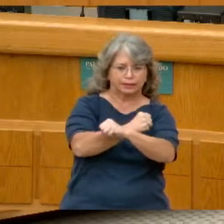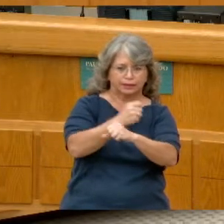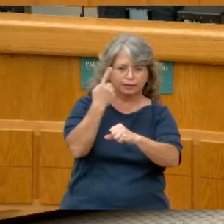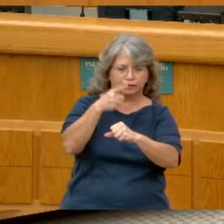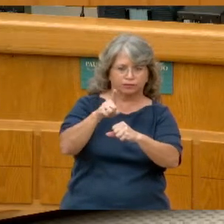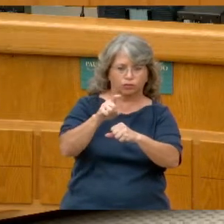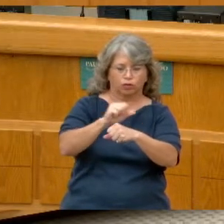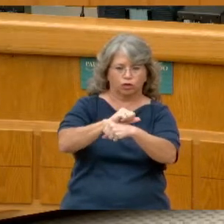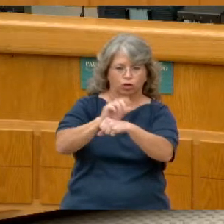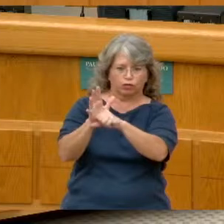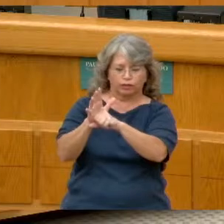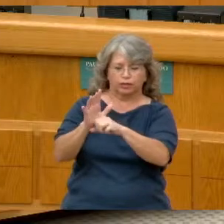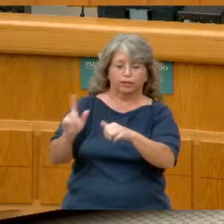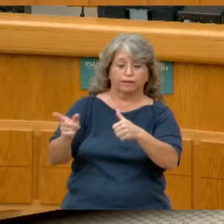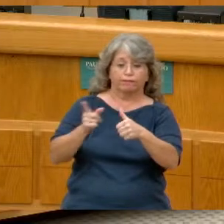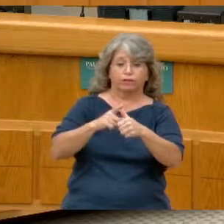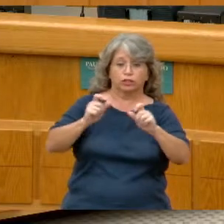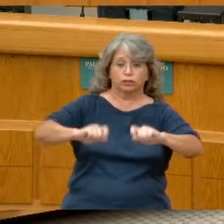here is the